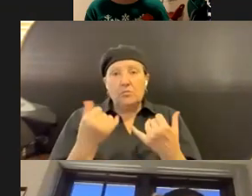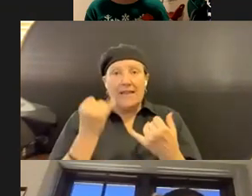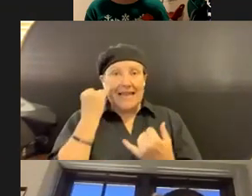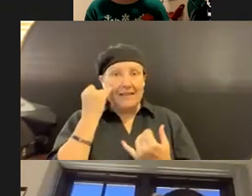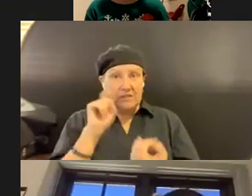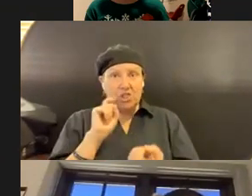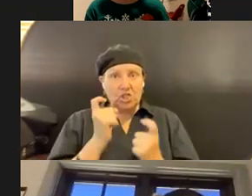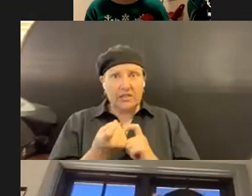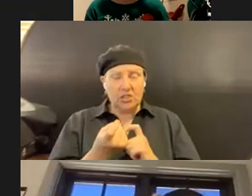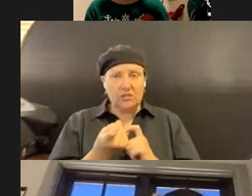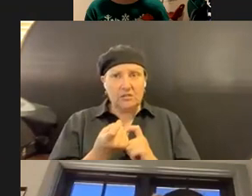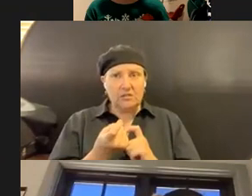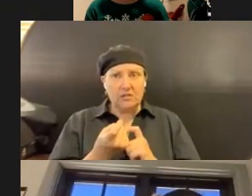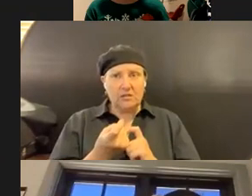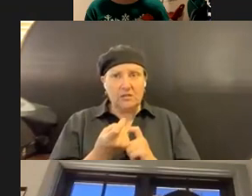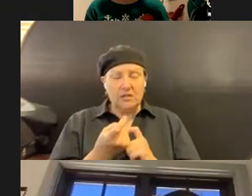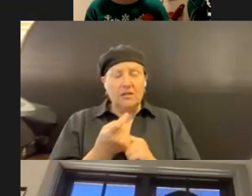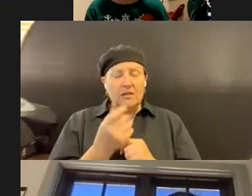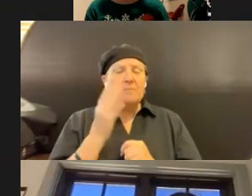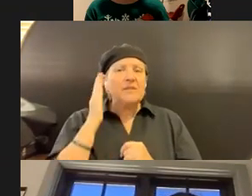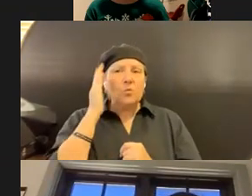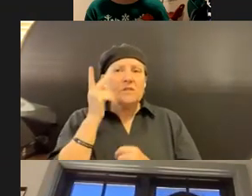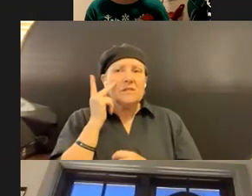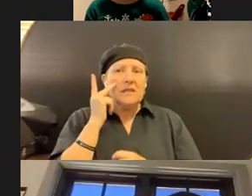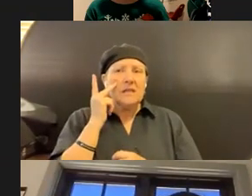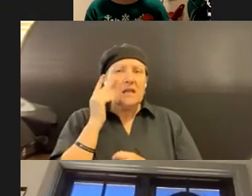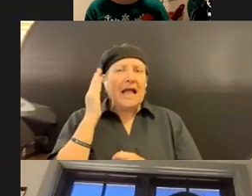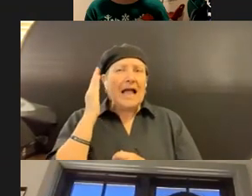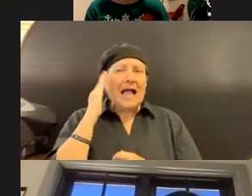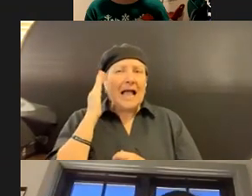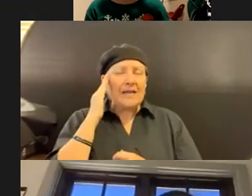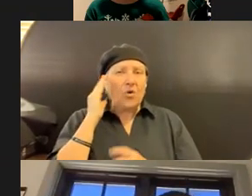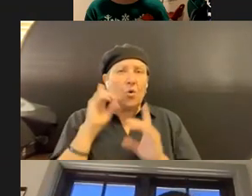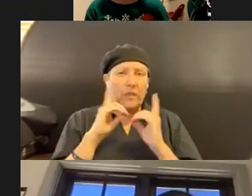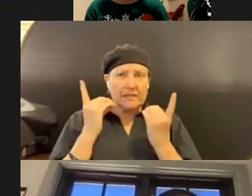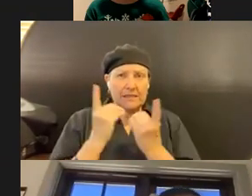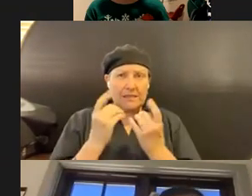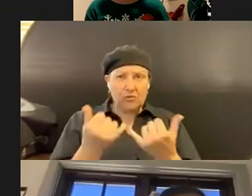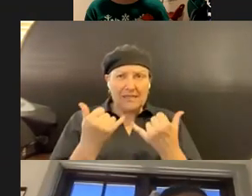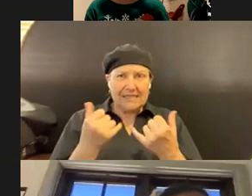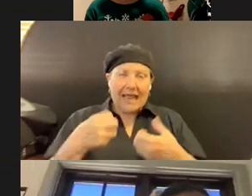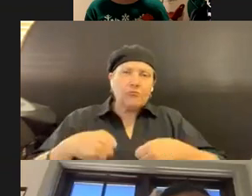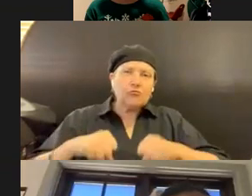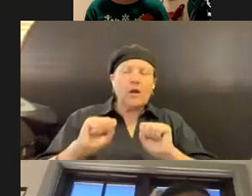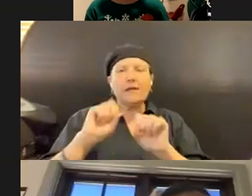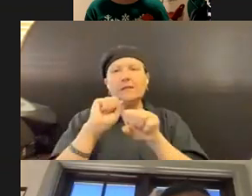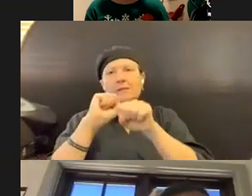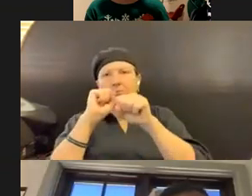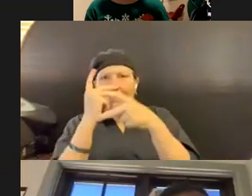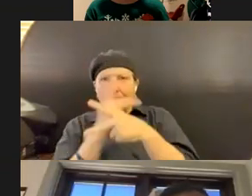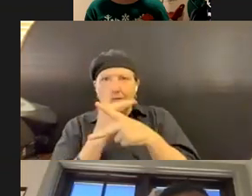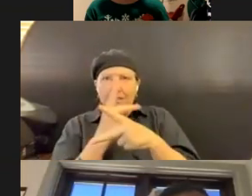changes, then we will see. I do know that the district is currently trying to work out a Beyond the